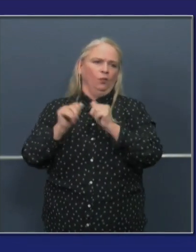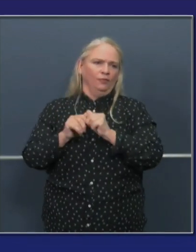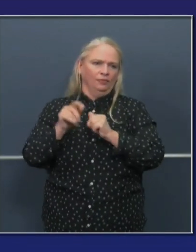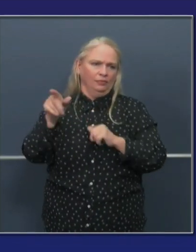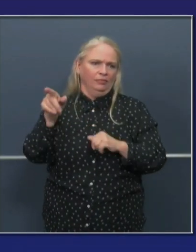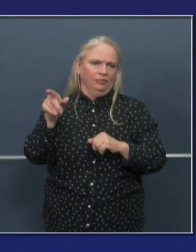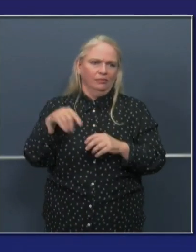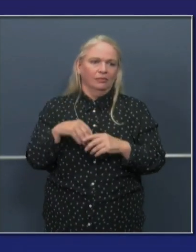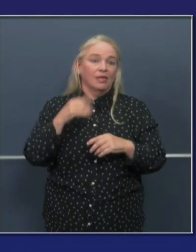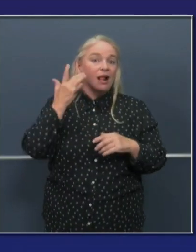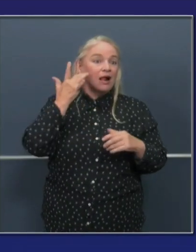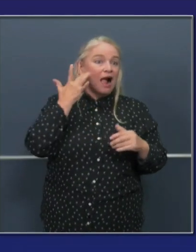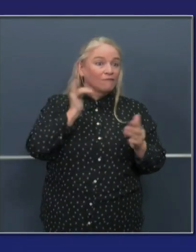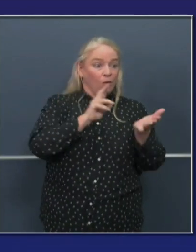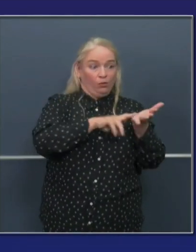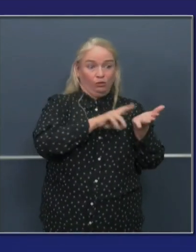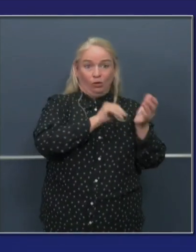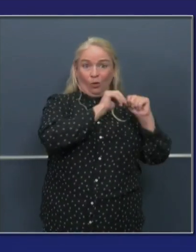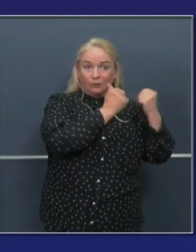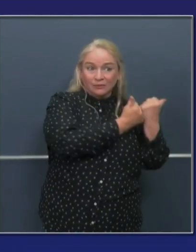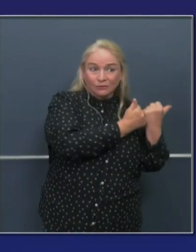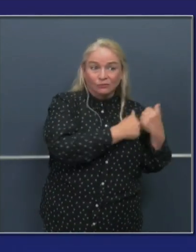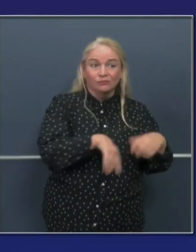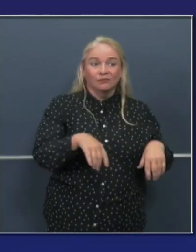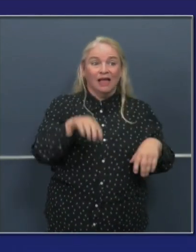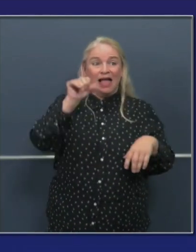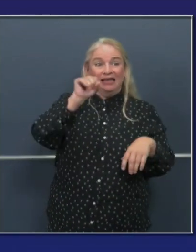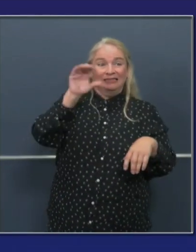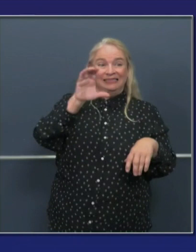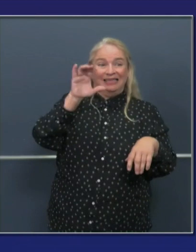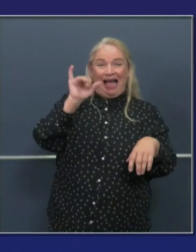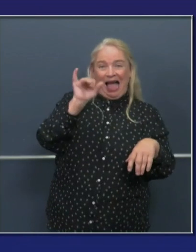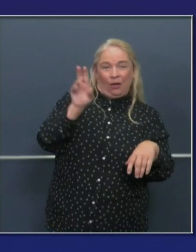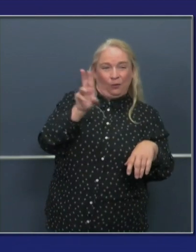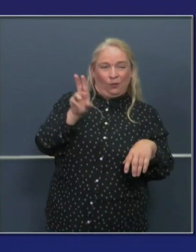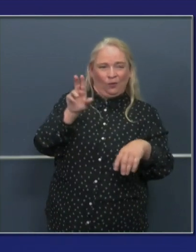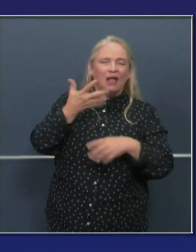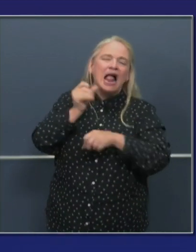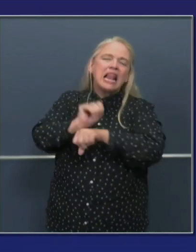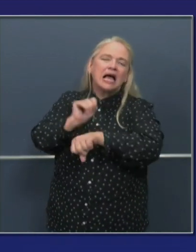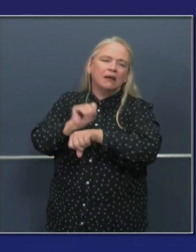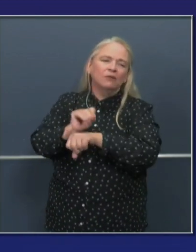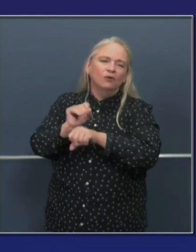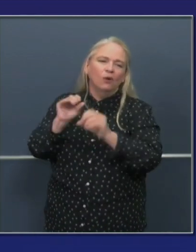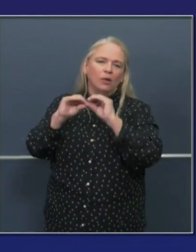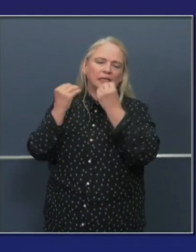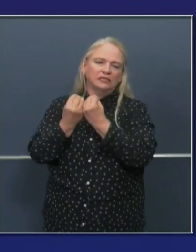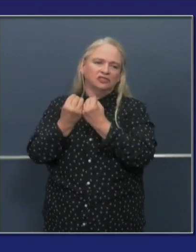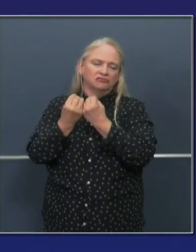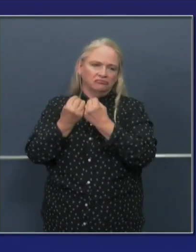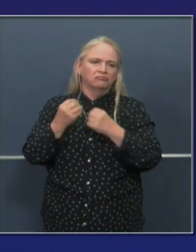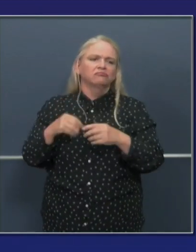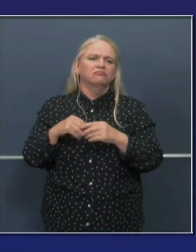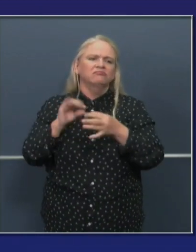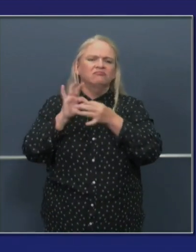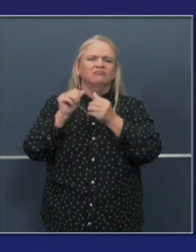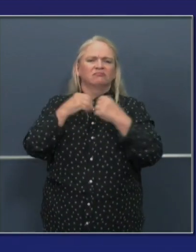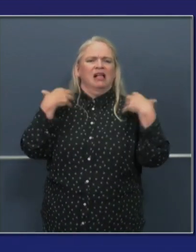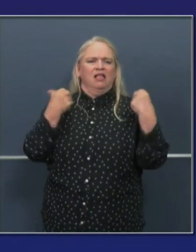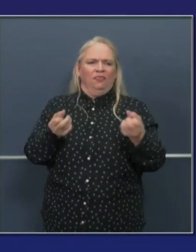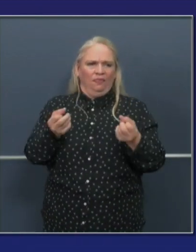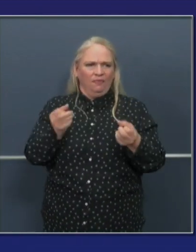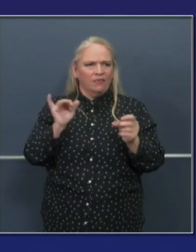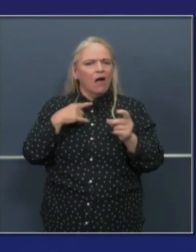other labor organizations like SEIU. I just want to compliment them on their heroic efforts and